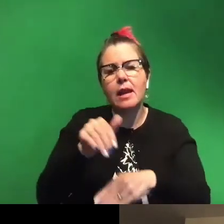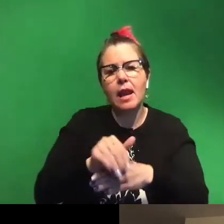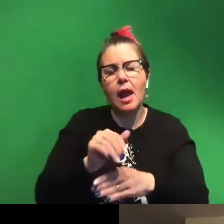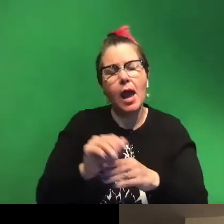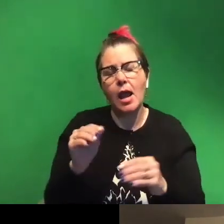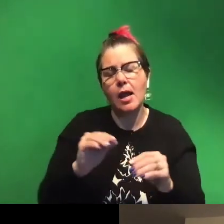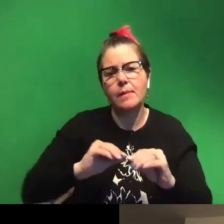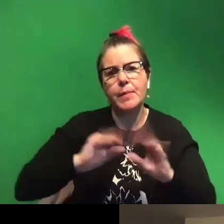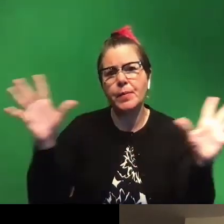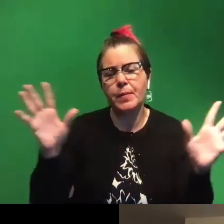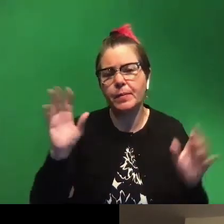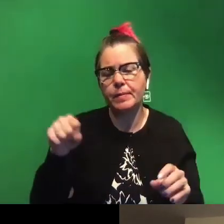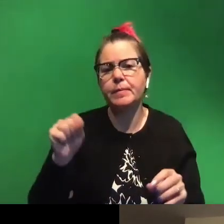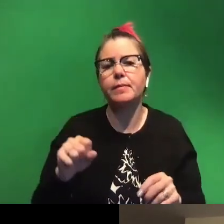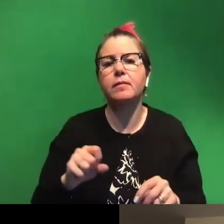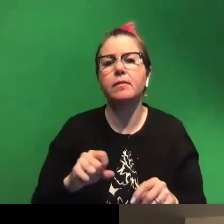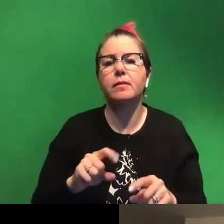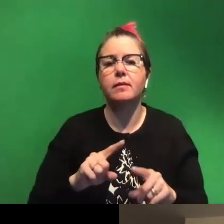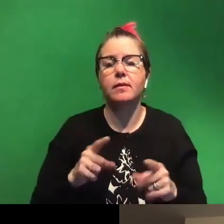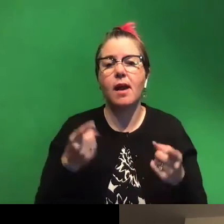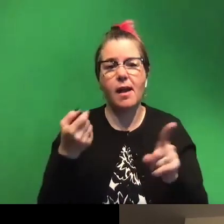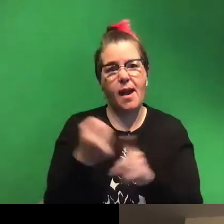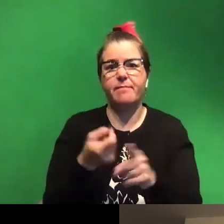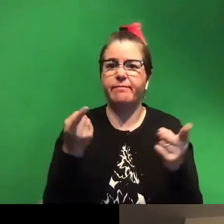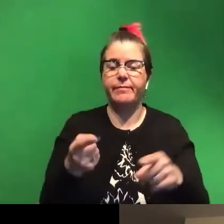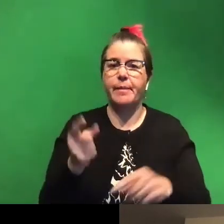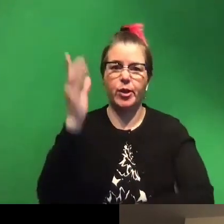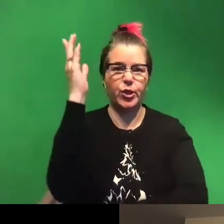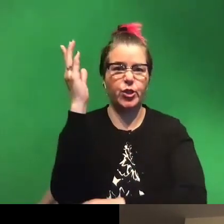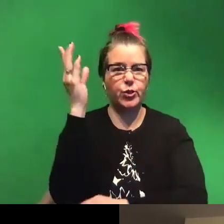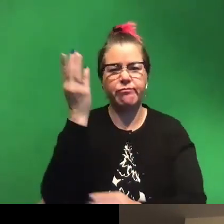magnificent. But if it happens at noon, it's